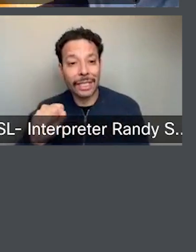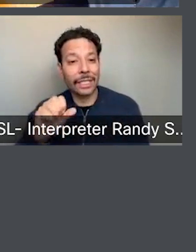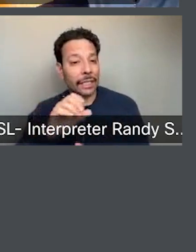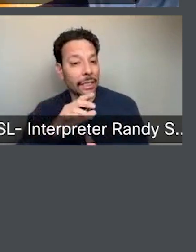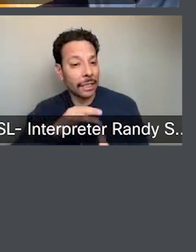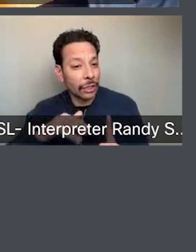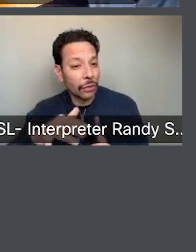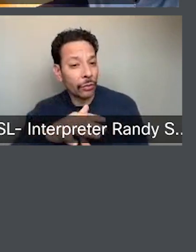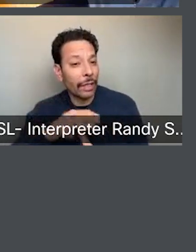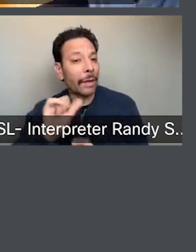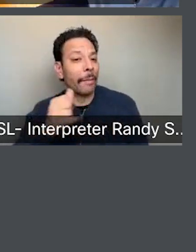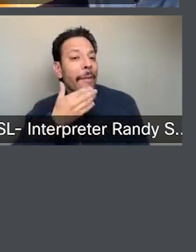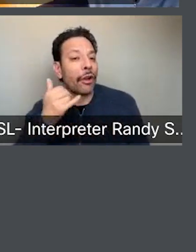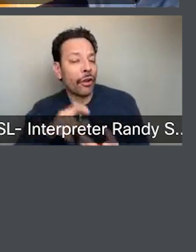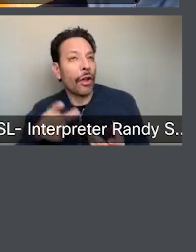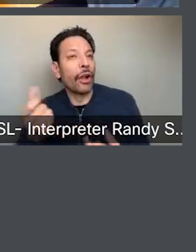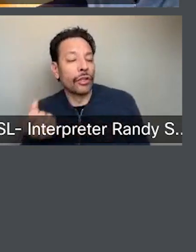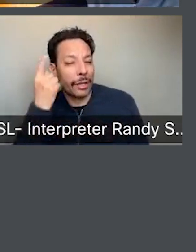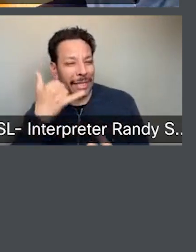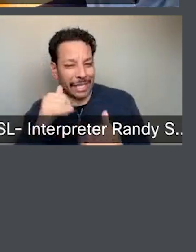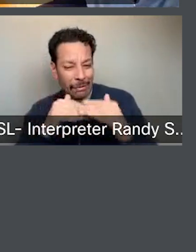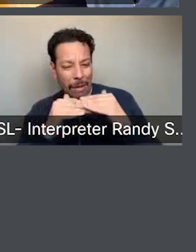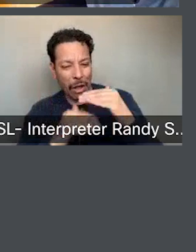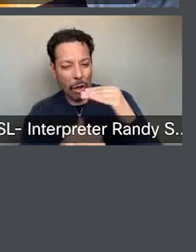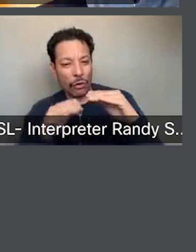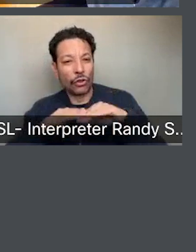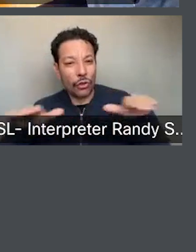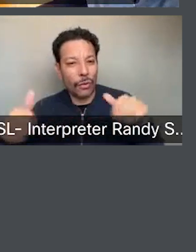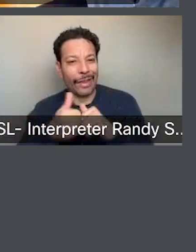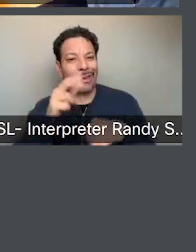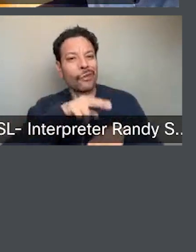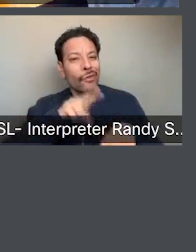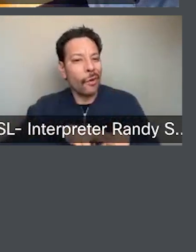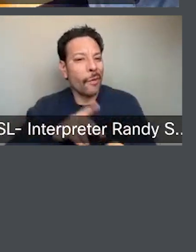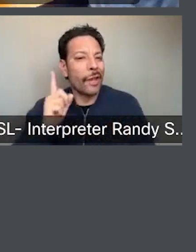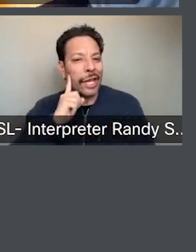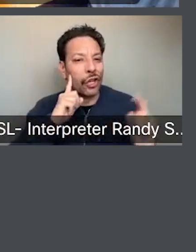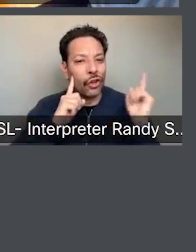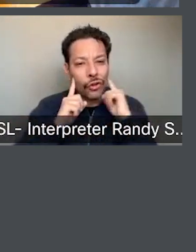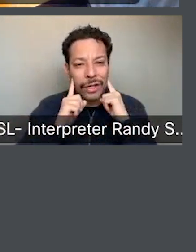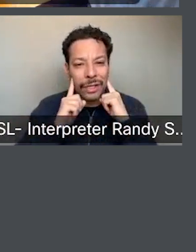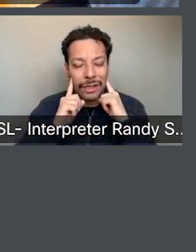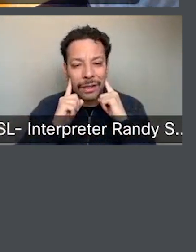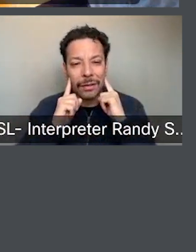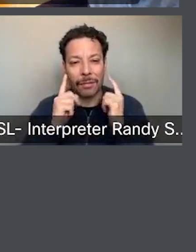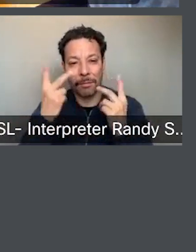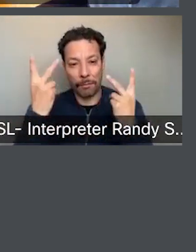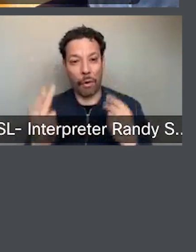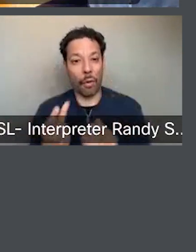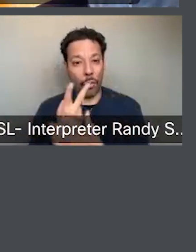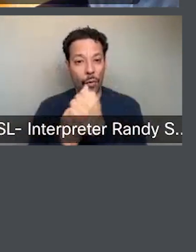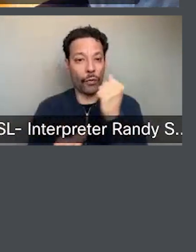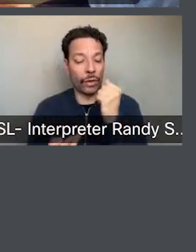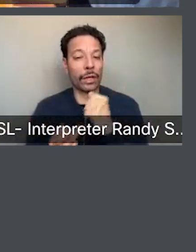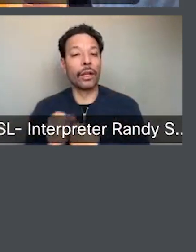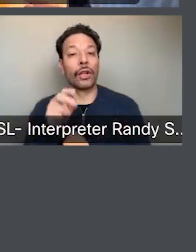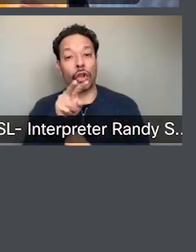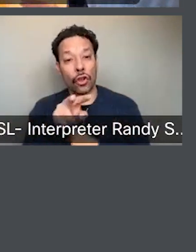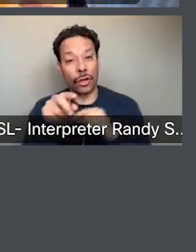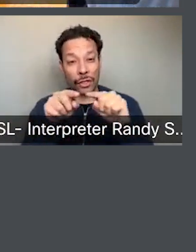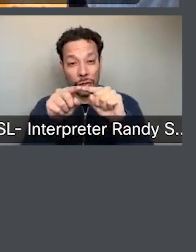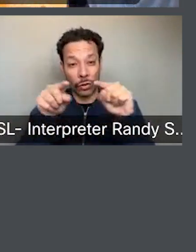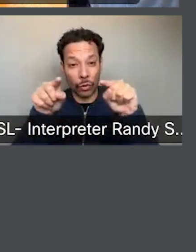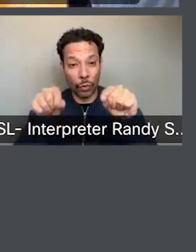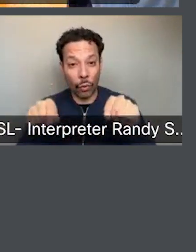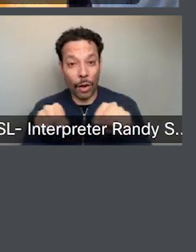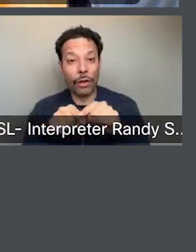they're still a little bit below those children with normal hearing in both ears. And then if you look at the squares, we're talking